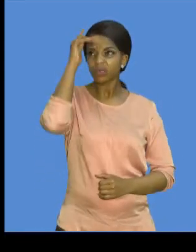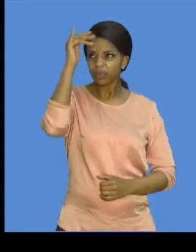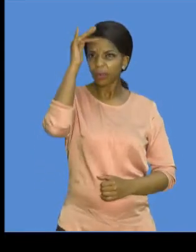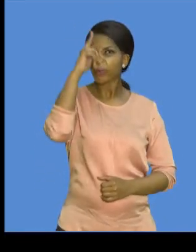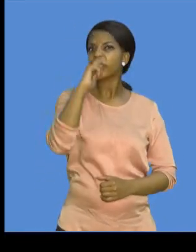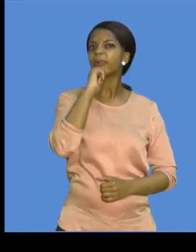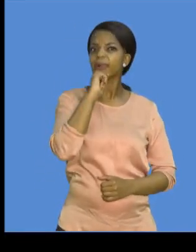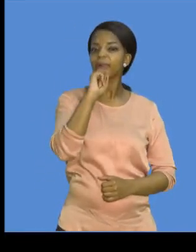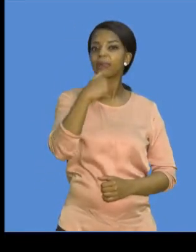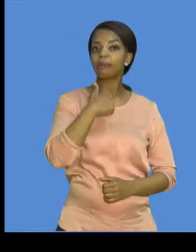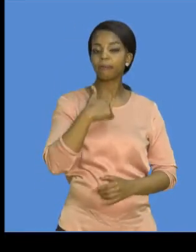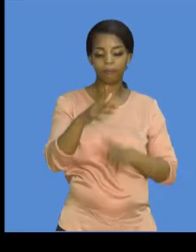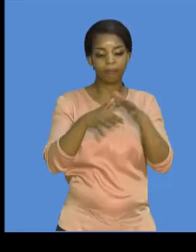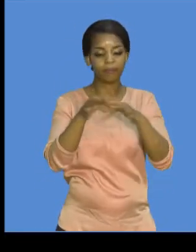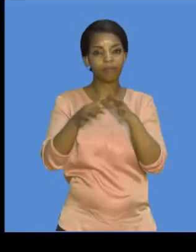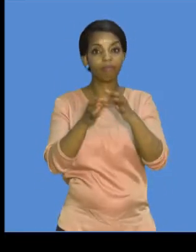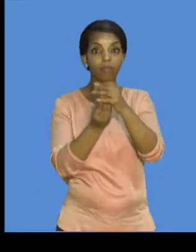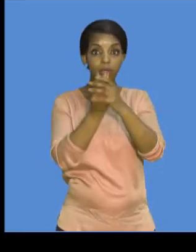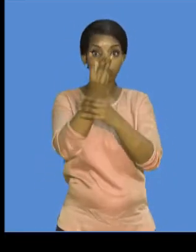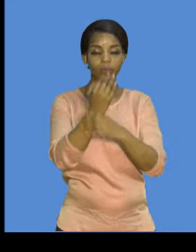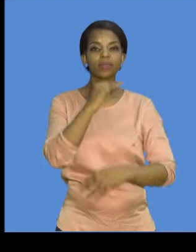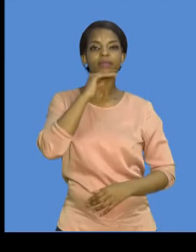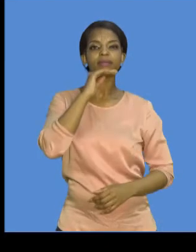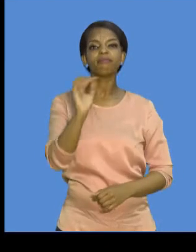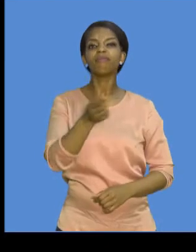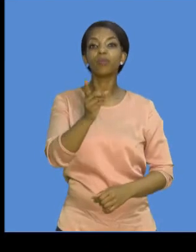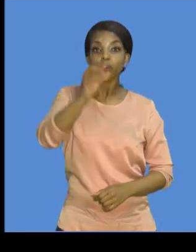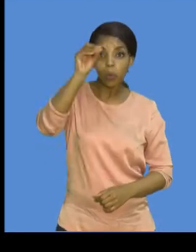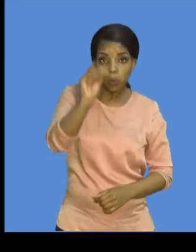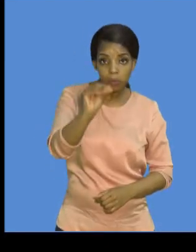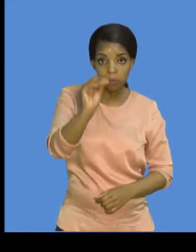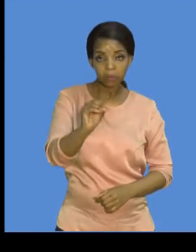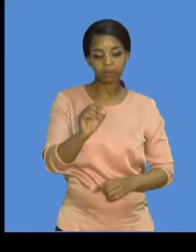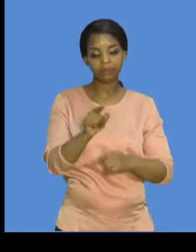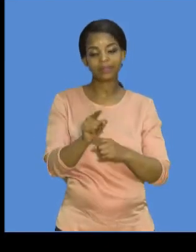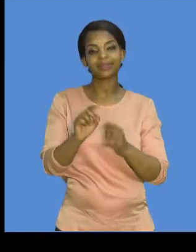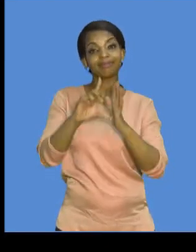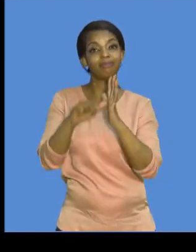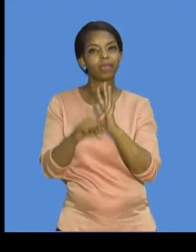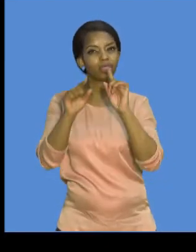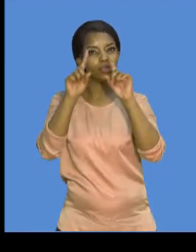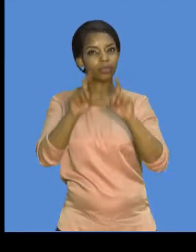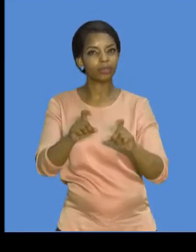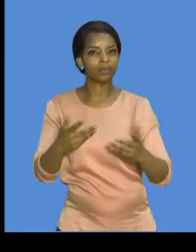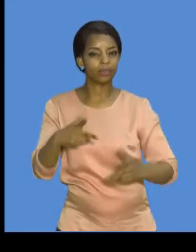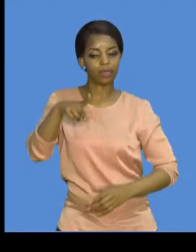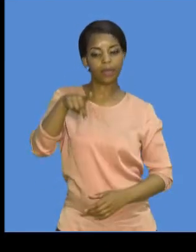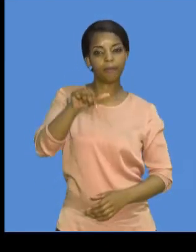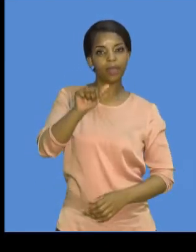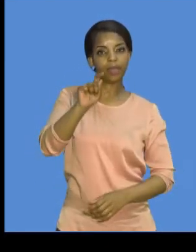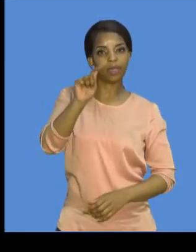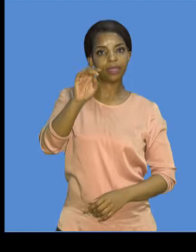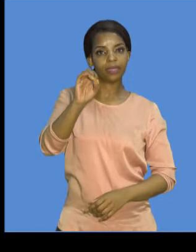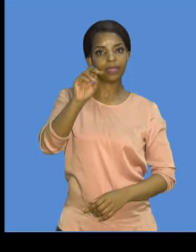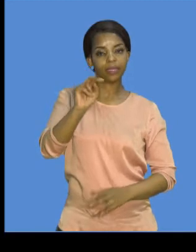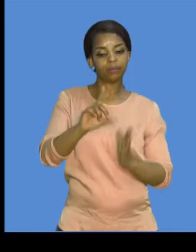describing growth using maths, we talk about whether there is a pattern, and we talk about whether we can develop a model